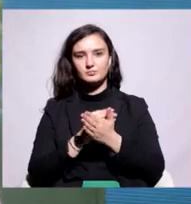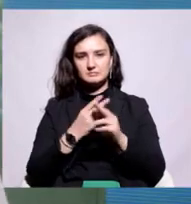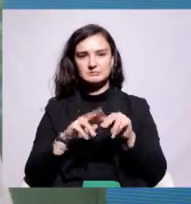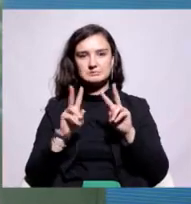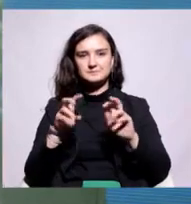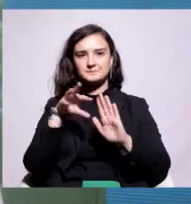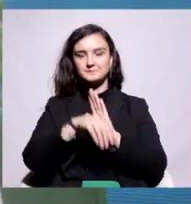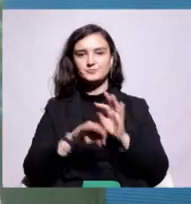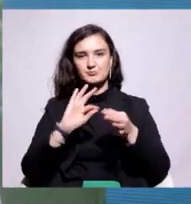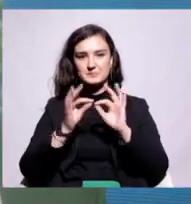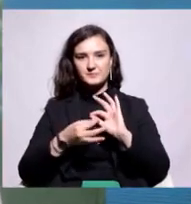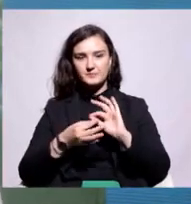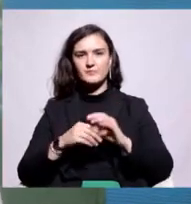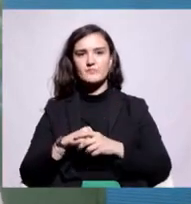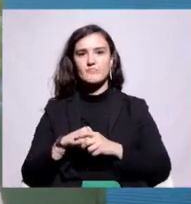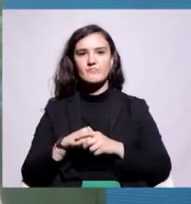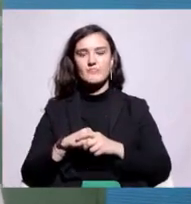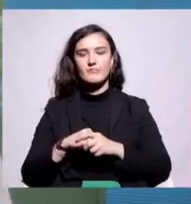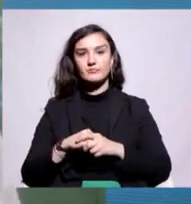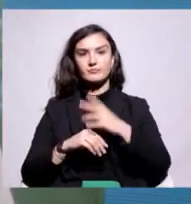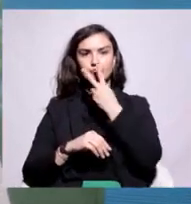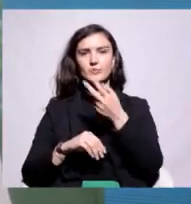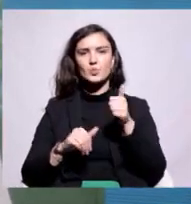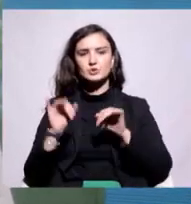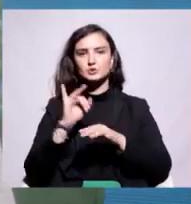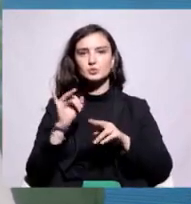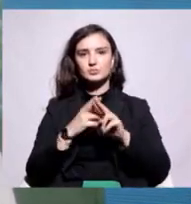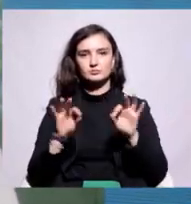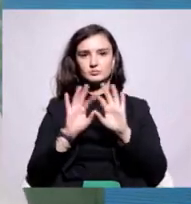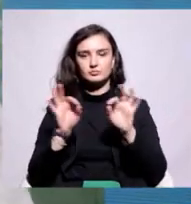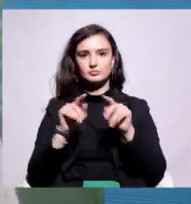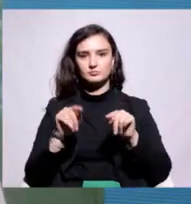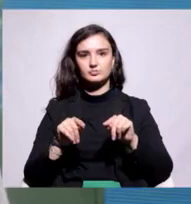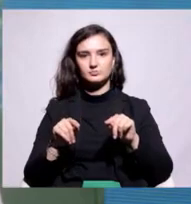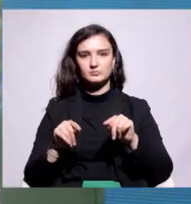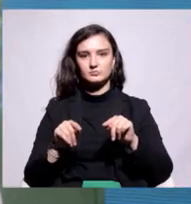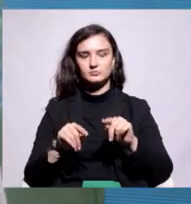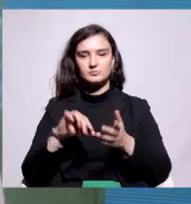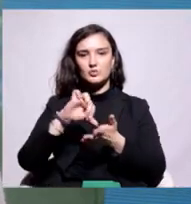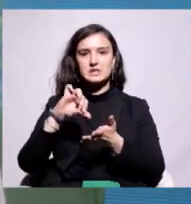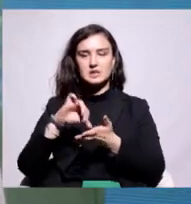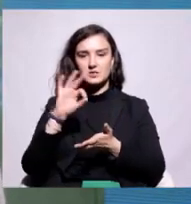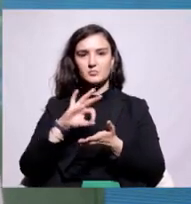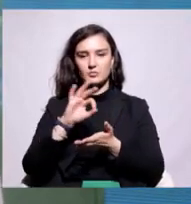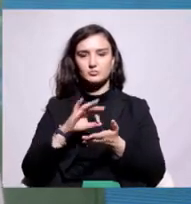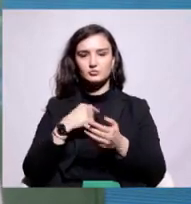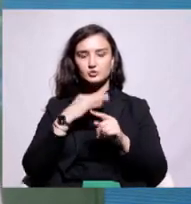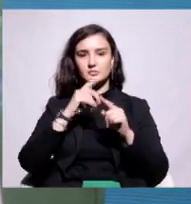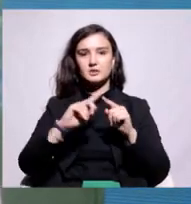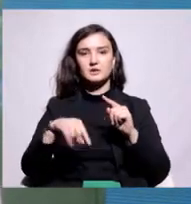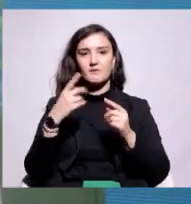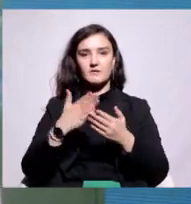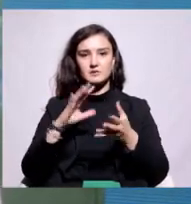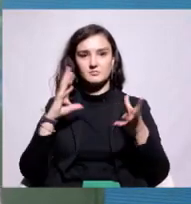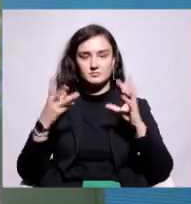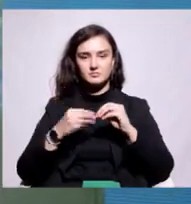going in and seeing how the story is told through the use of characters. From there, we have the